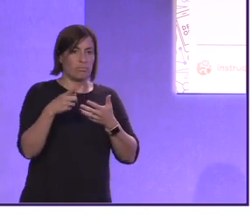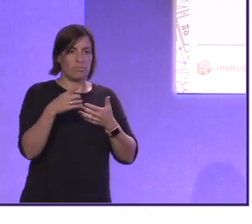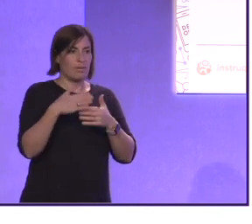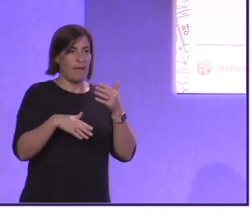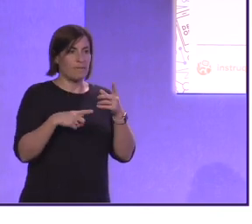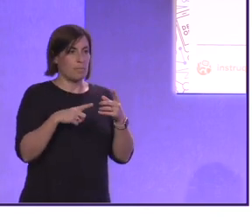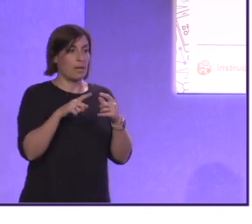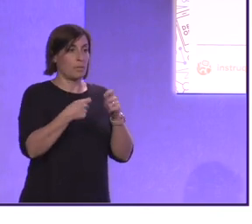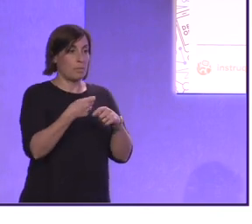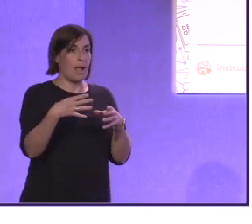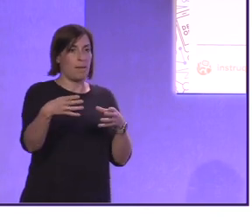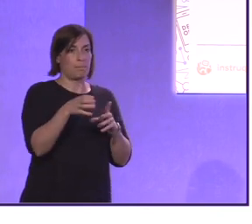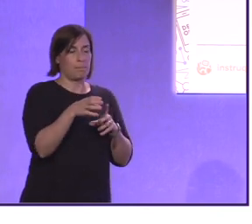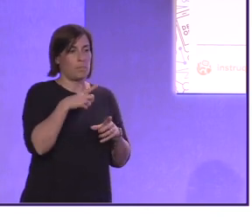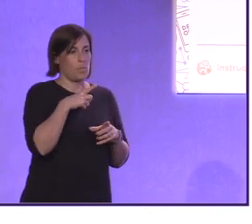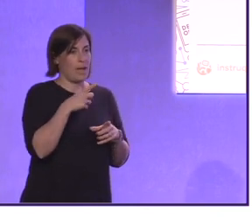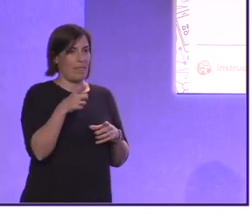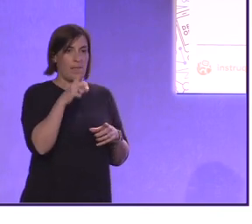Final example,